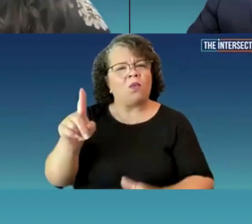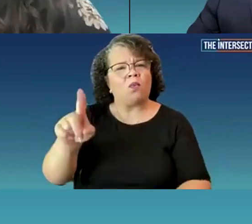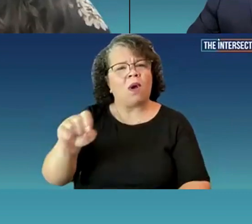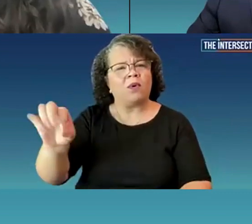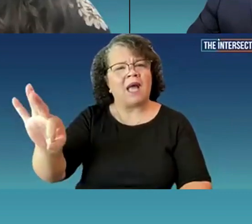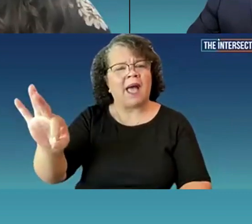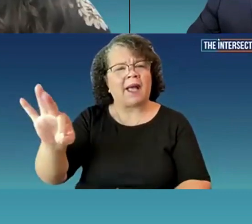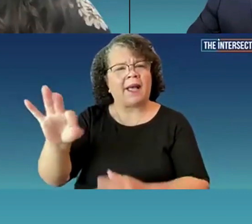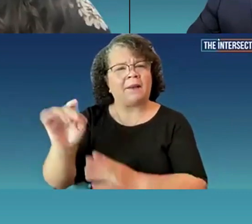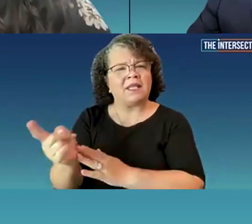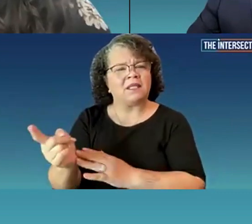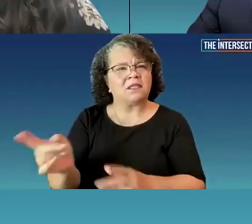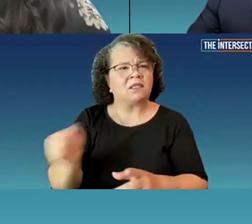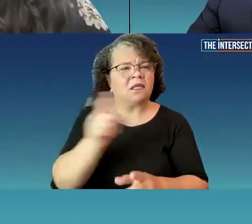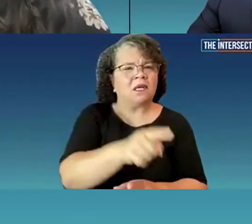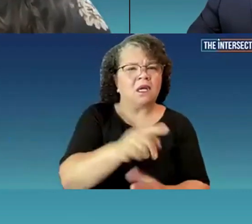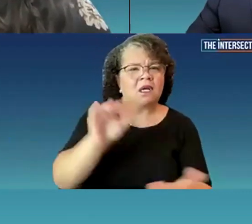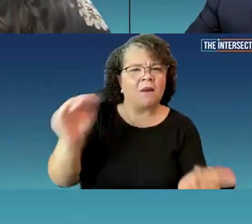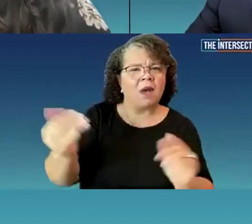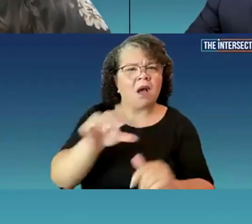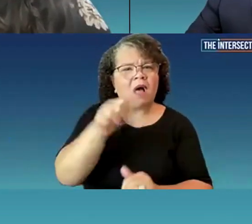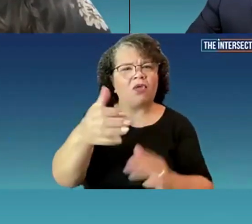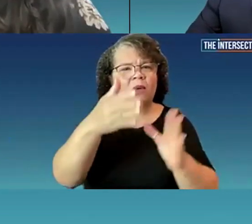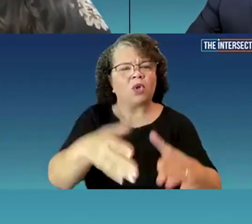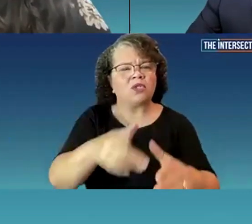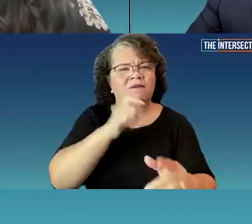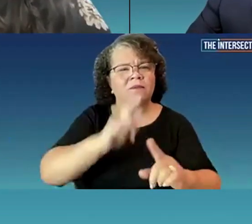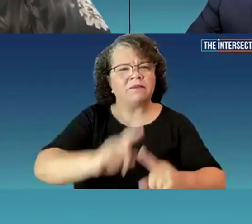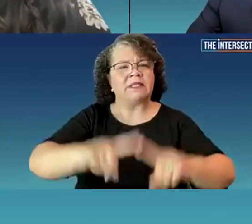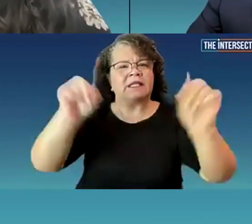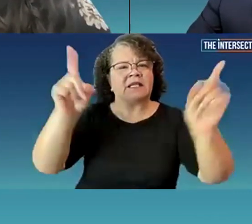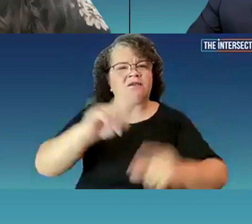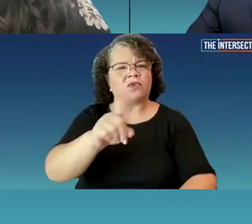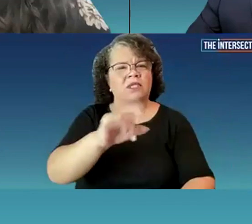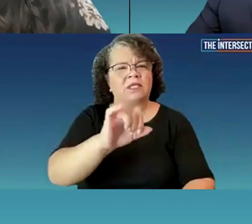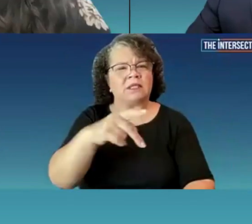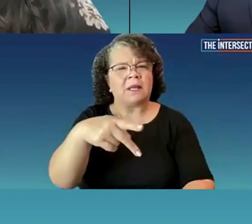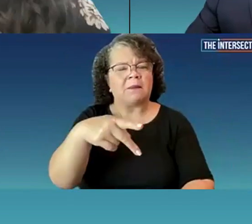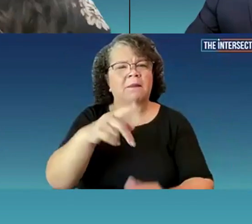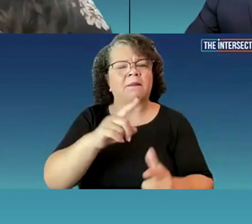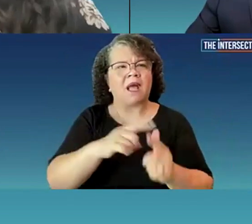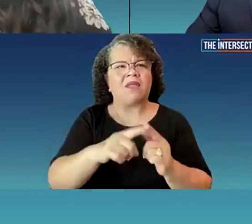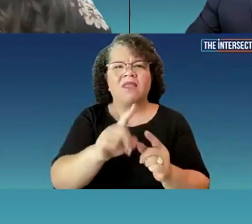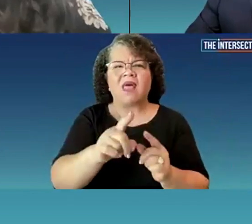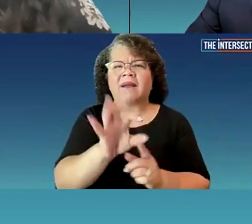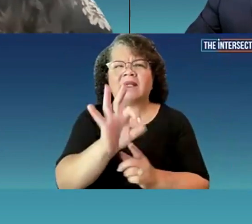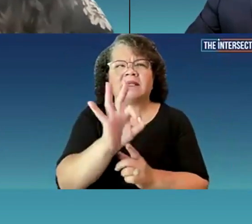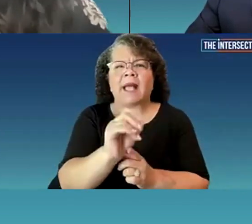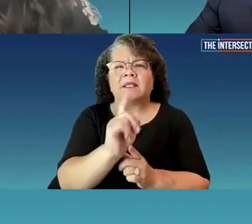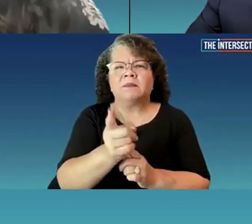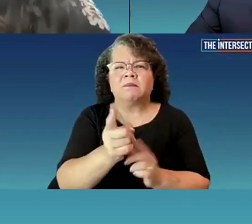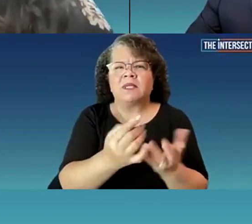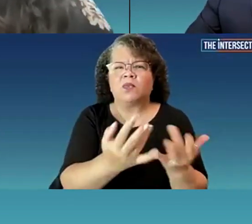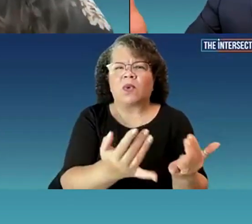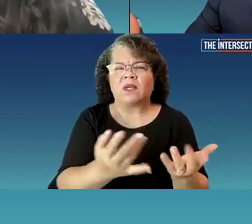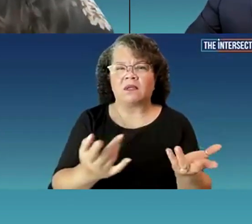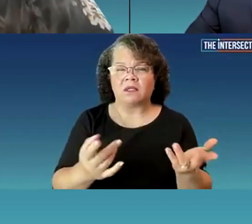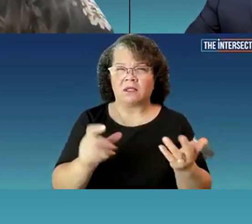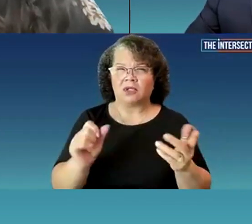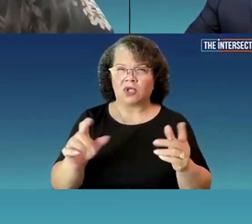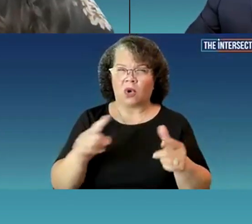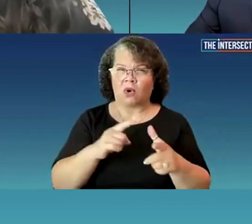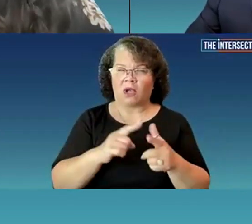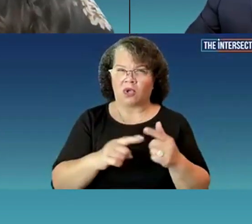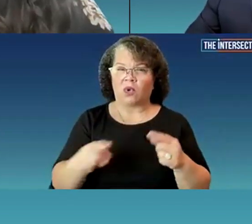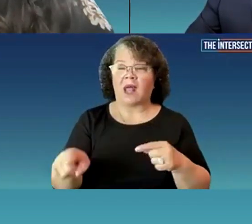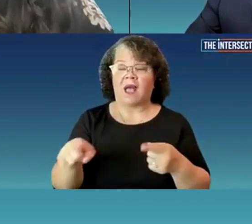only waited for 97 minutes. And so that lets you know there's some disparities. And of course, you can overlay the socioeconomic status,